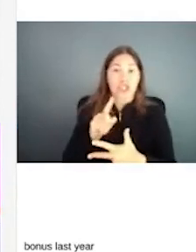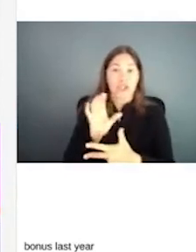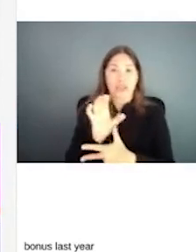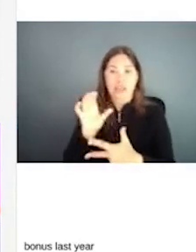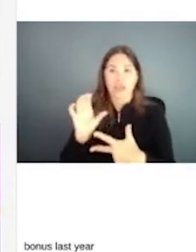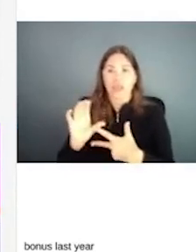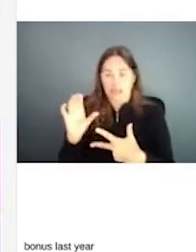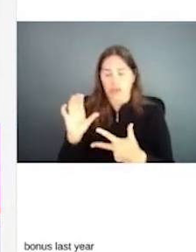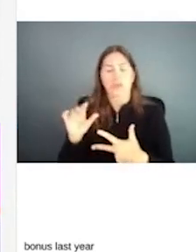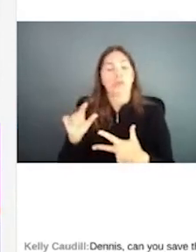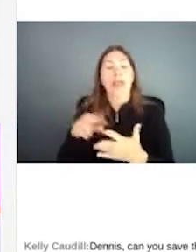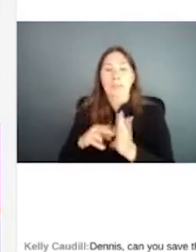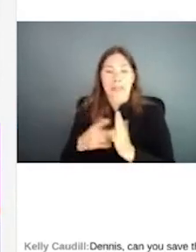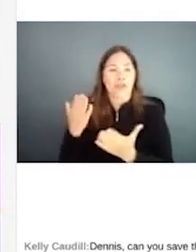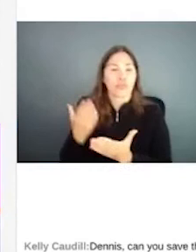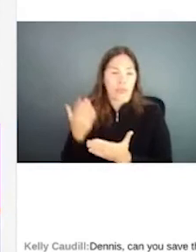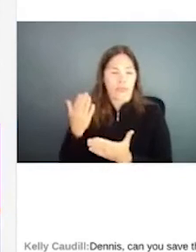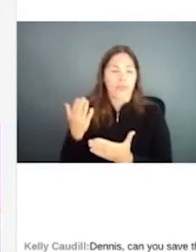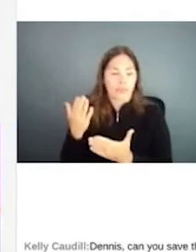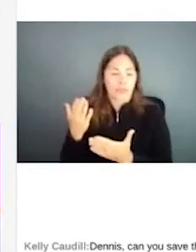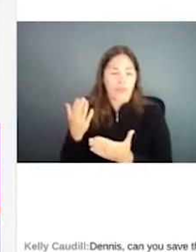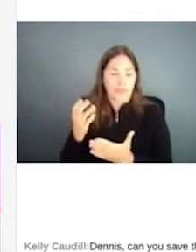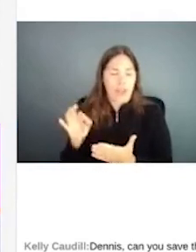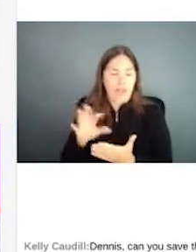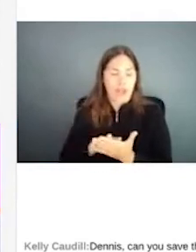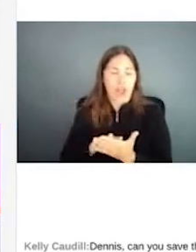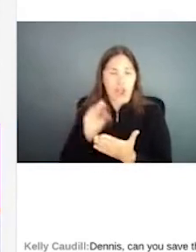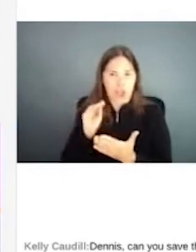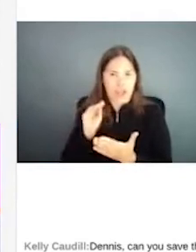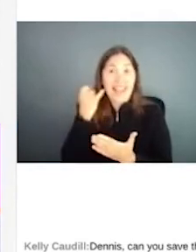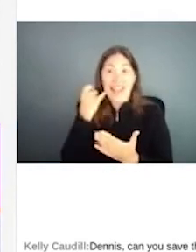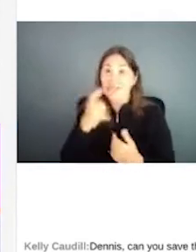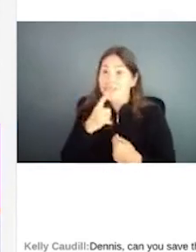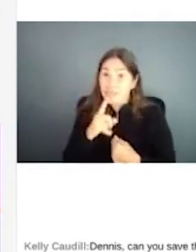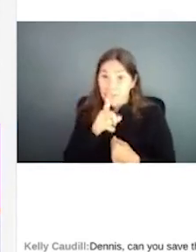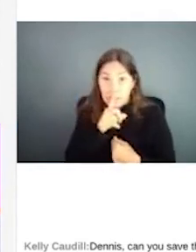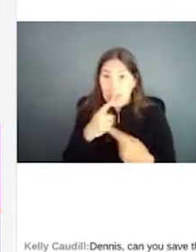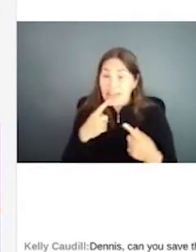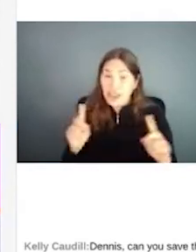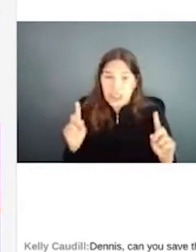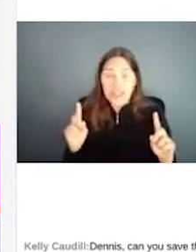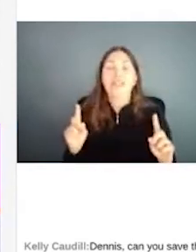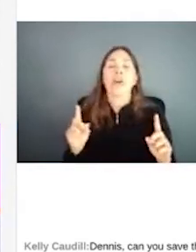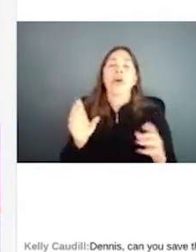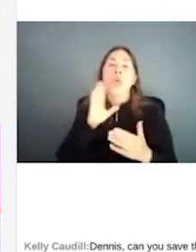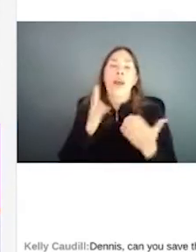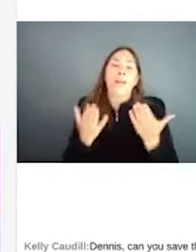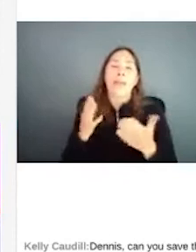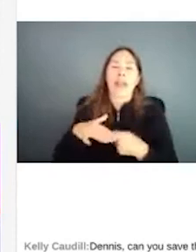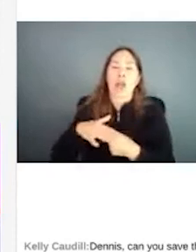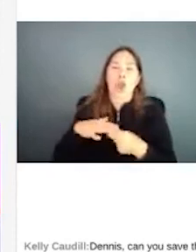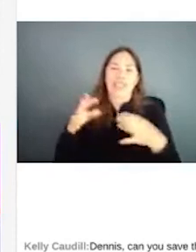serves as proof of learning. And if they don't achieve them, there's probably going to be a local decision